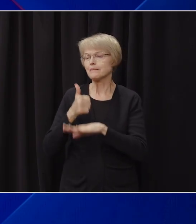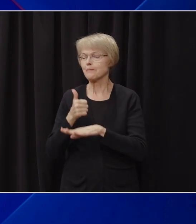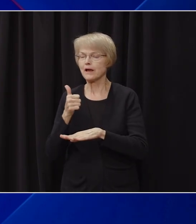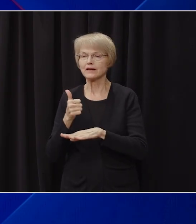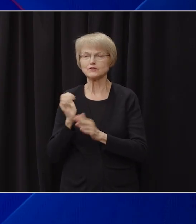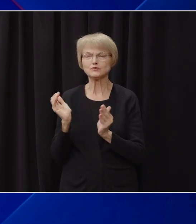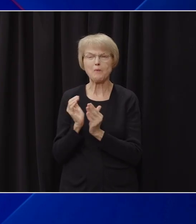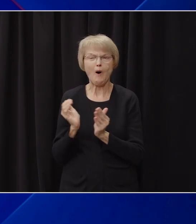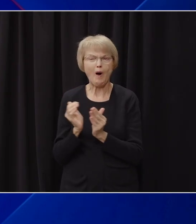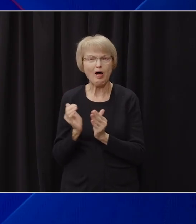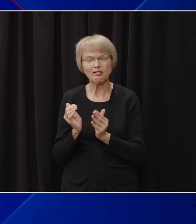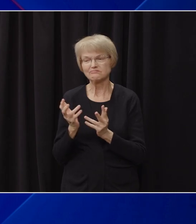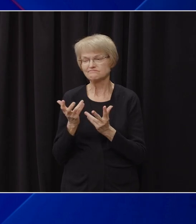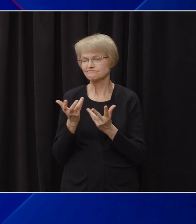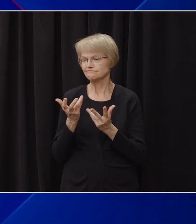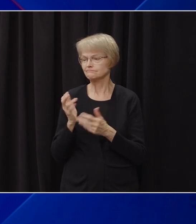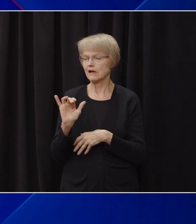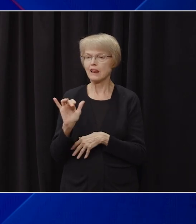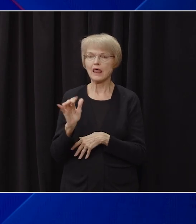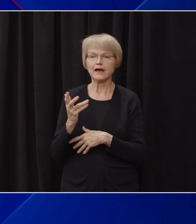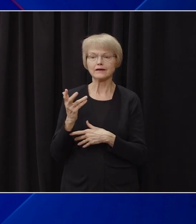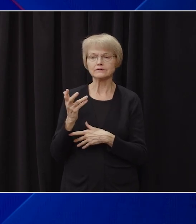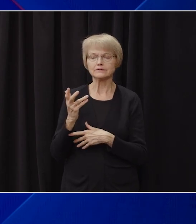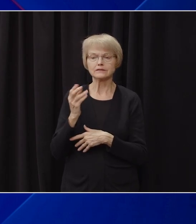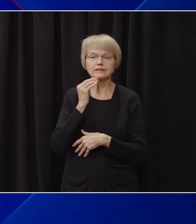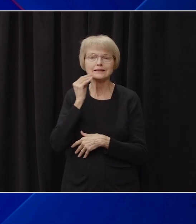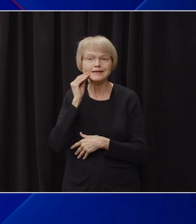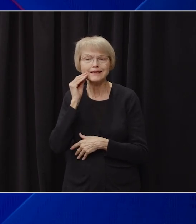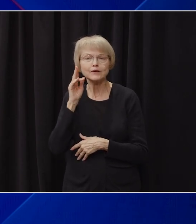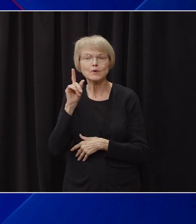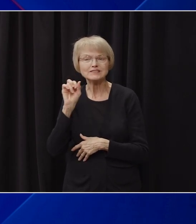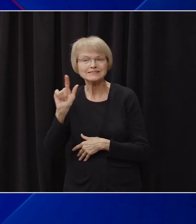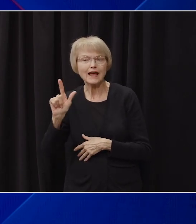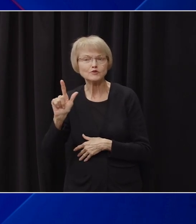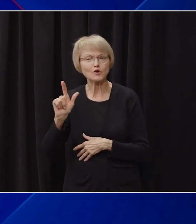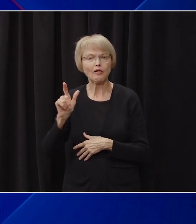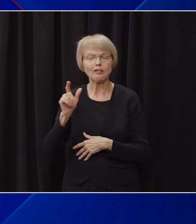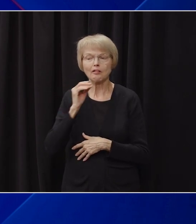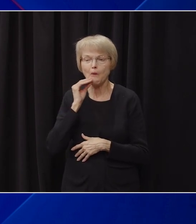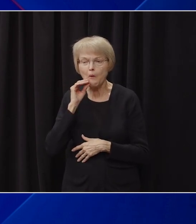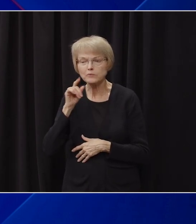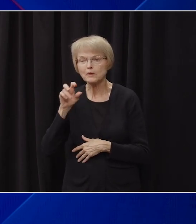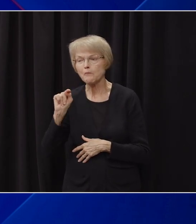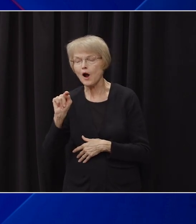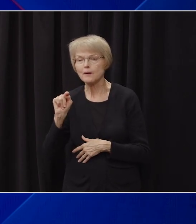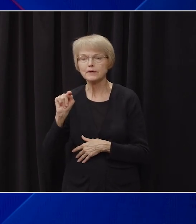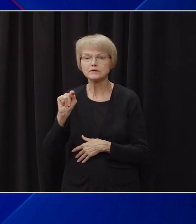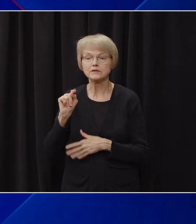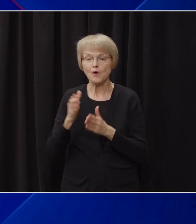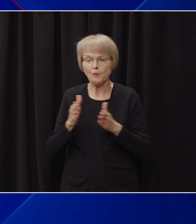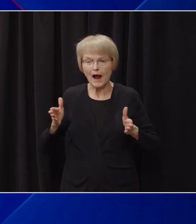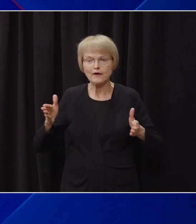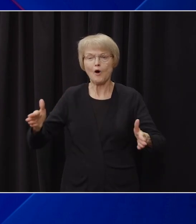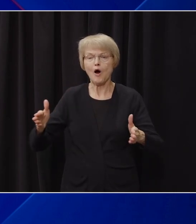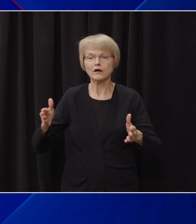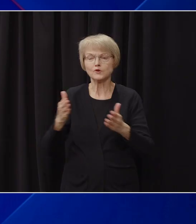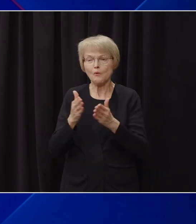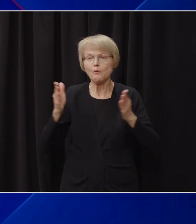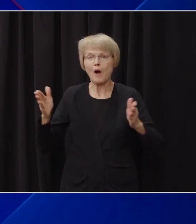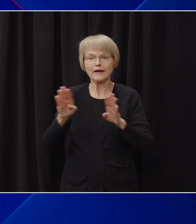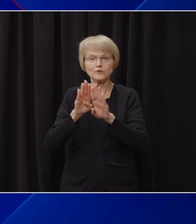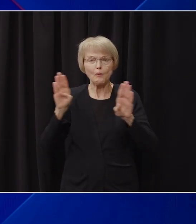small items, whether in the residential world, again, wider hallways, wider